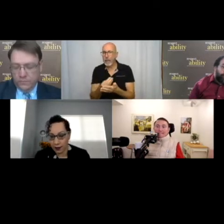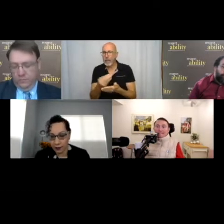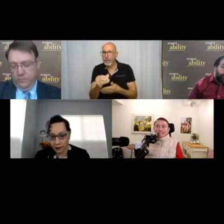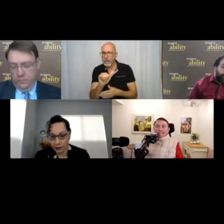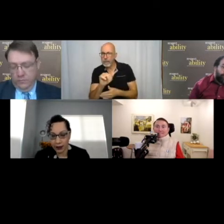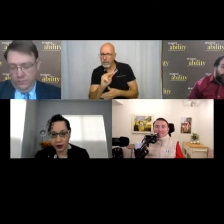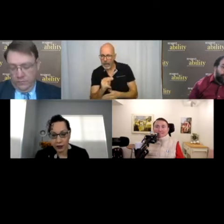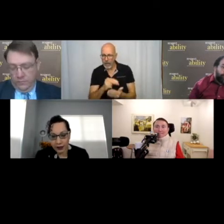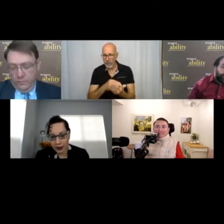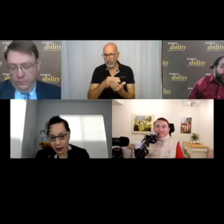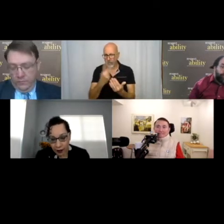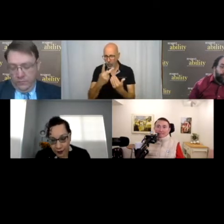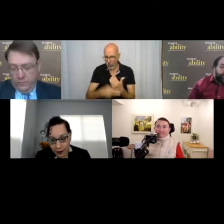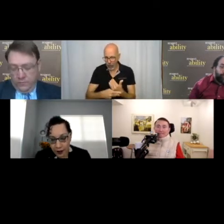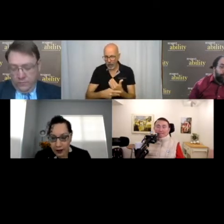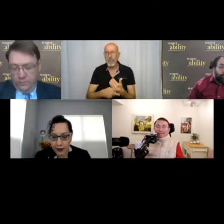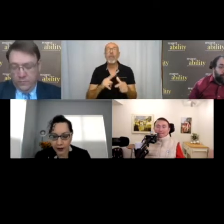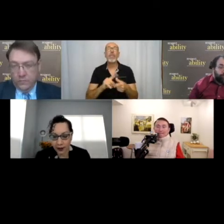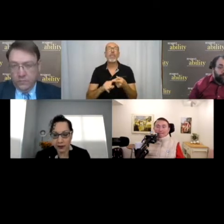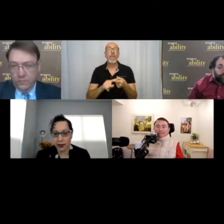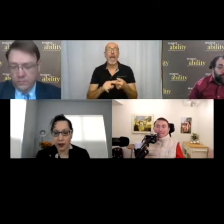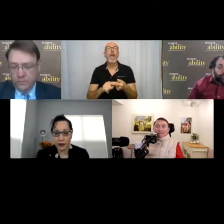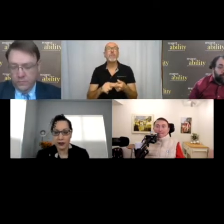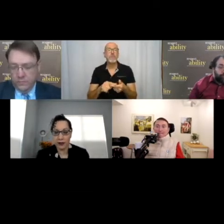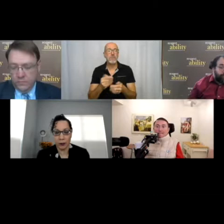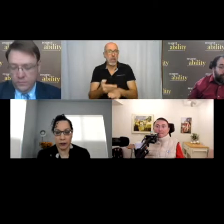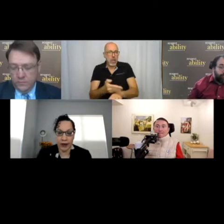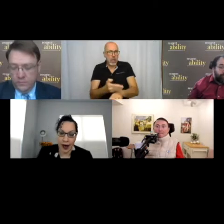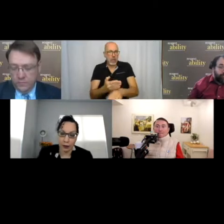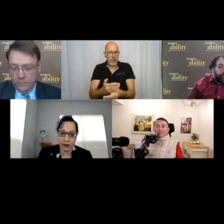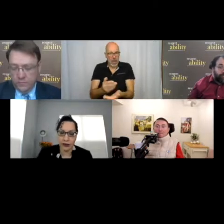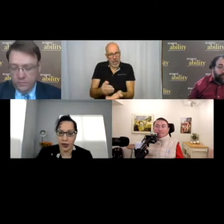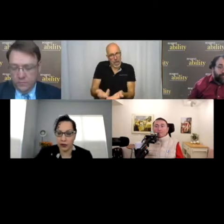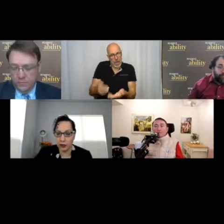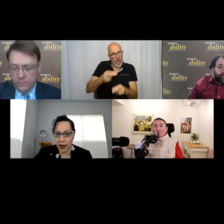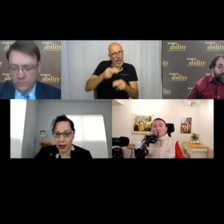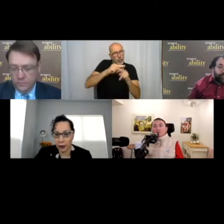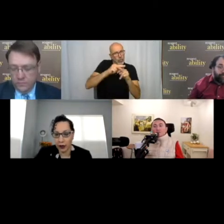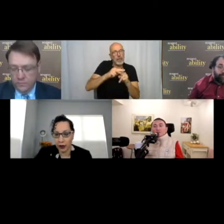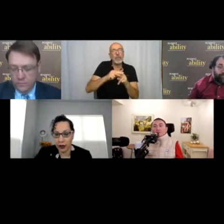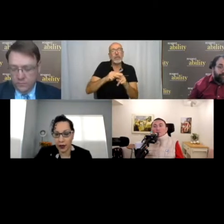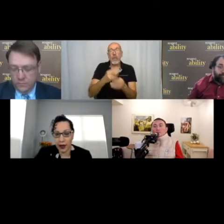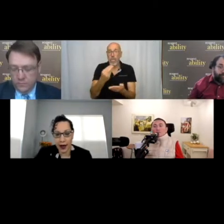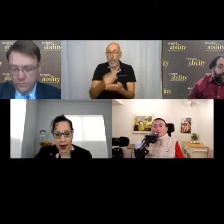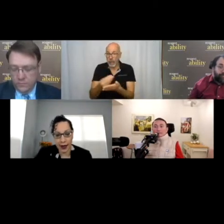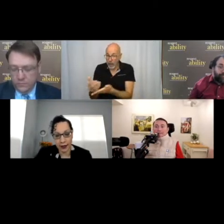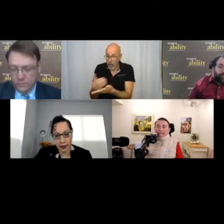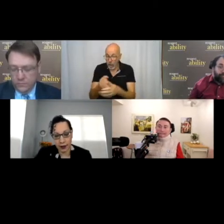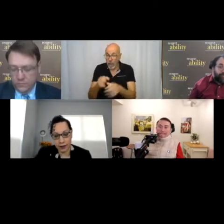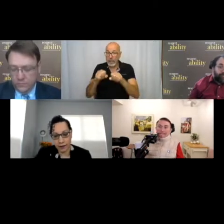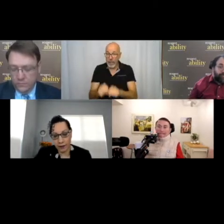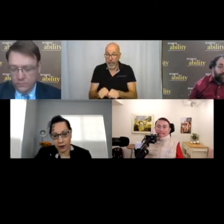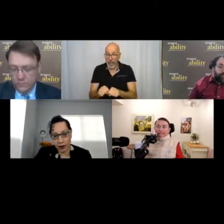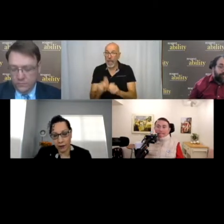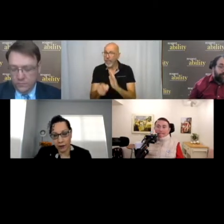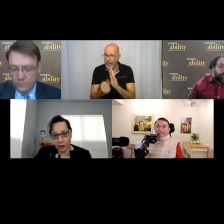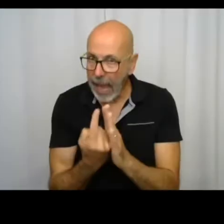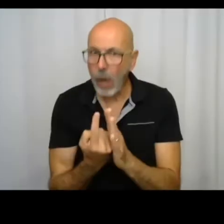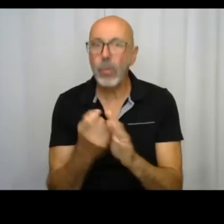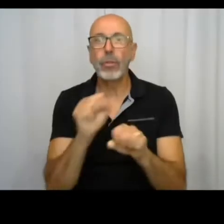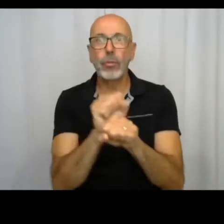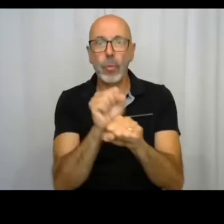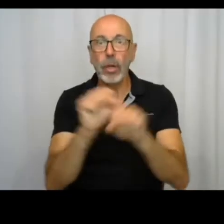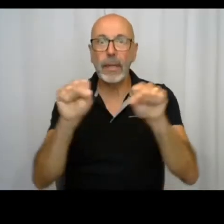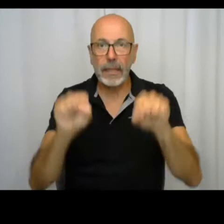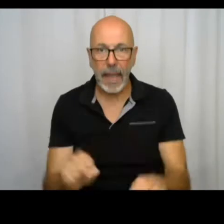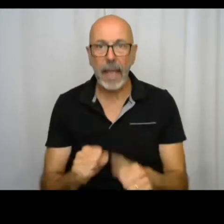in increased income. It does increase the number of hours that you can work, and hopefully